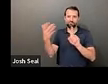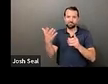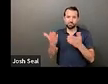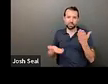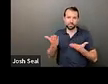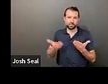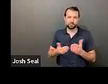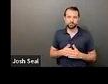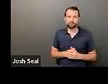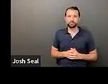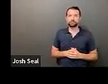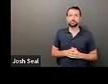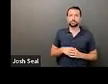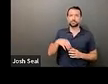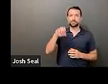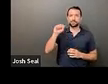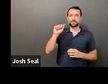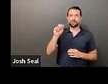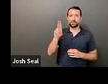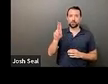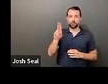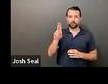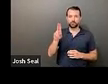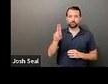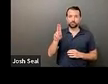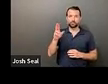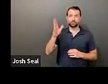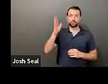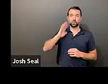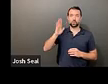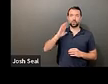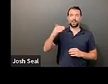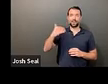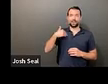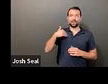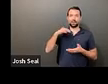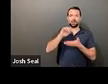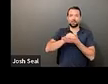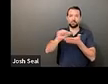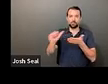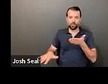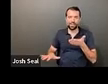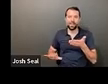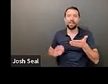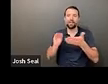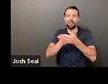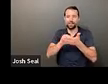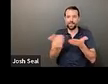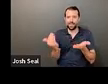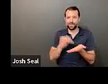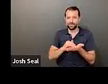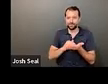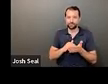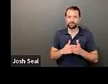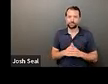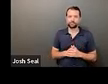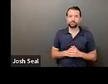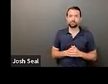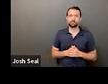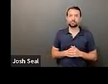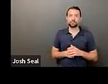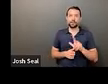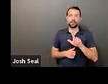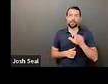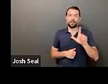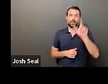finding. Well, it's an old finding that we've put back in, actually. And so you can see, again, the left-hand side, that's the code. We are looking